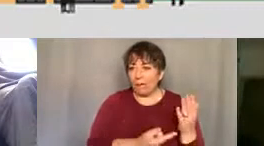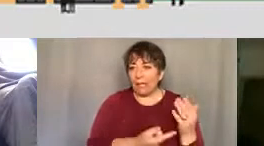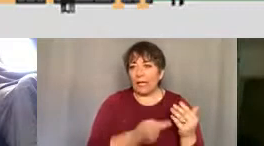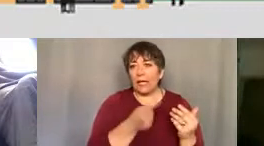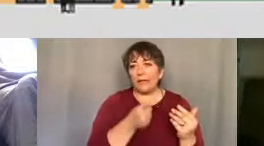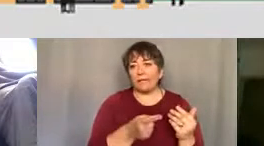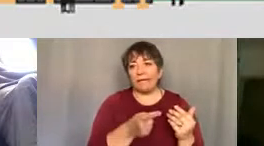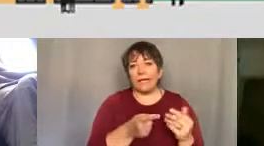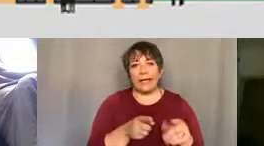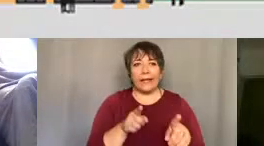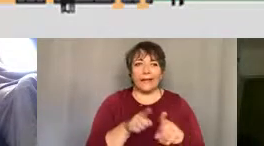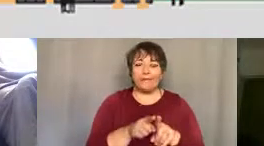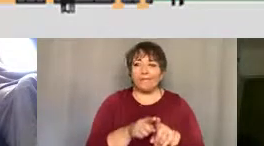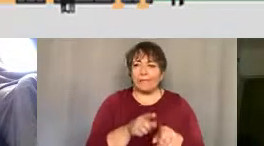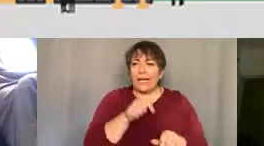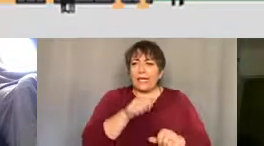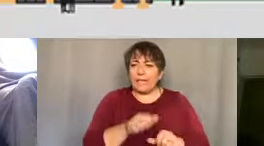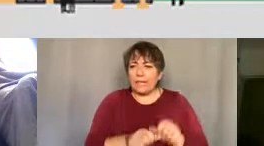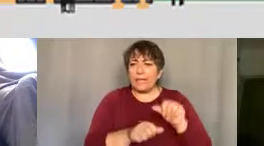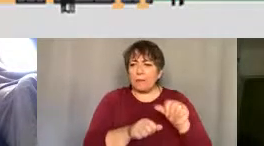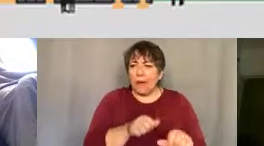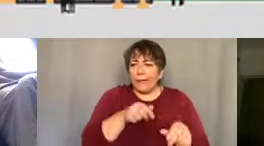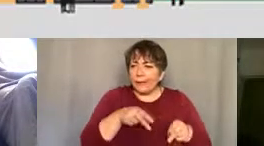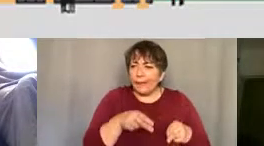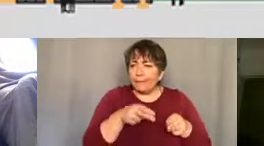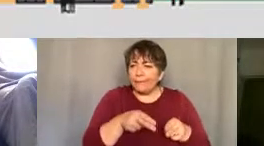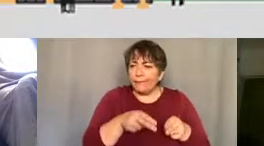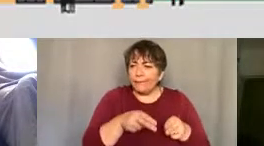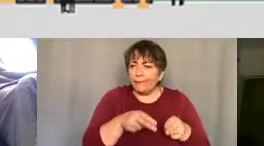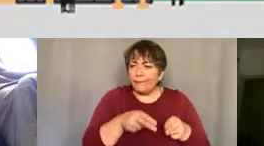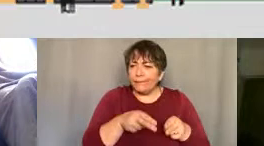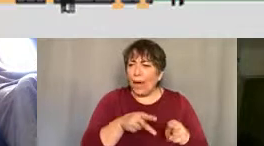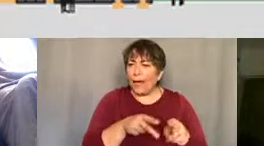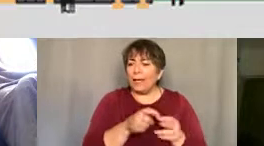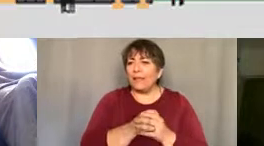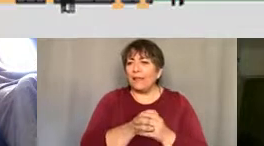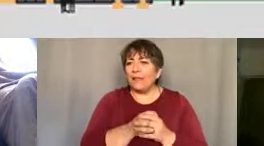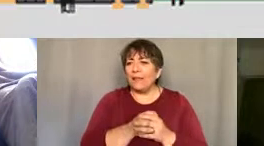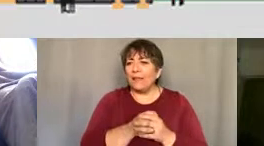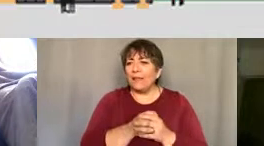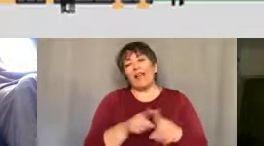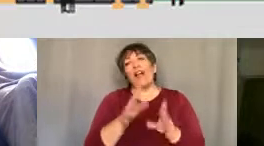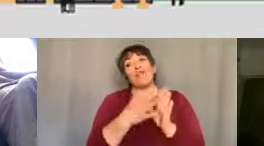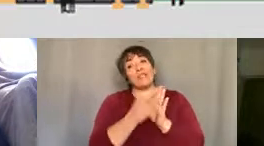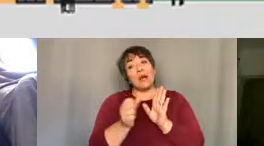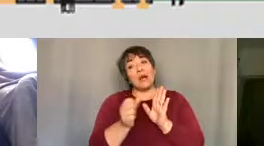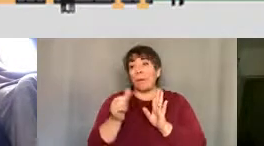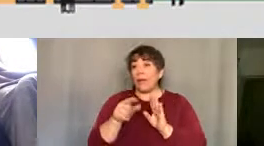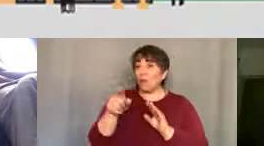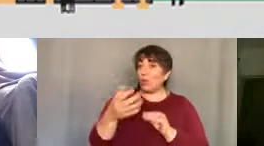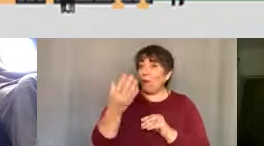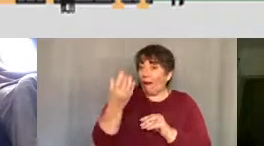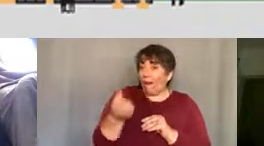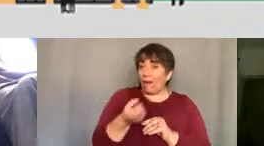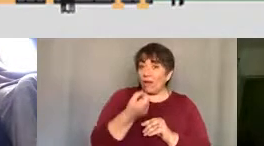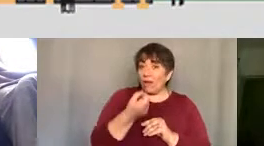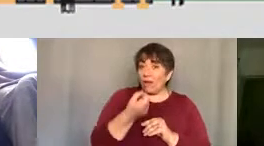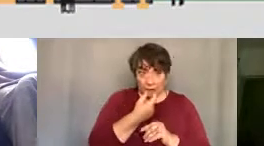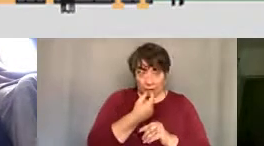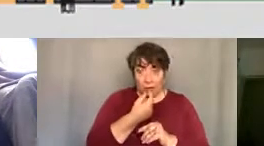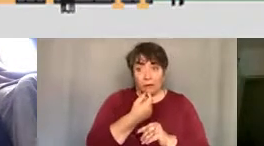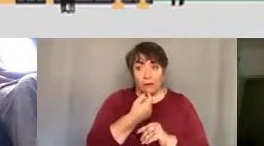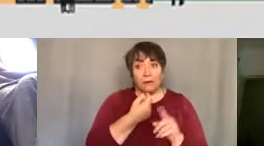to reduce any inappropriate polypharmacy. Sometimes people find that they've been started on a medicine, they might have a side effect with it, so they have something